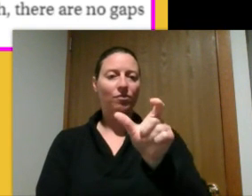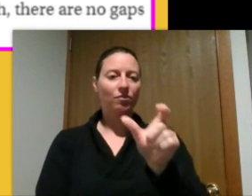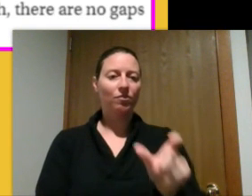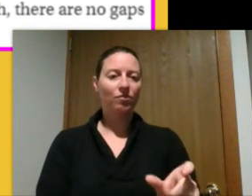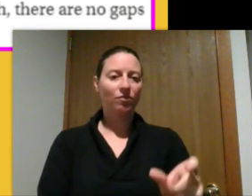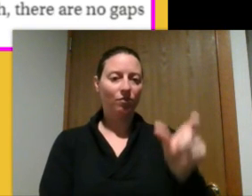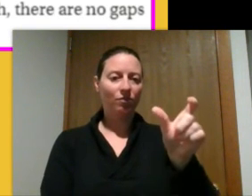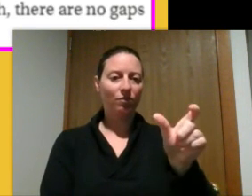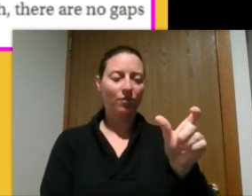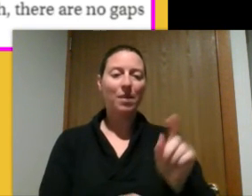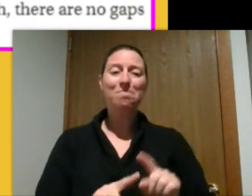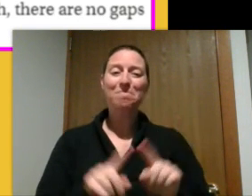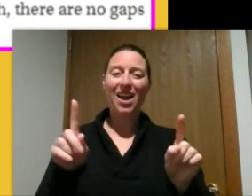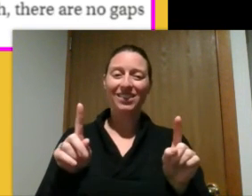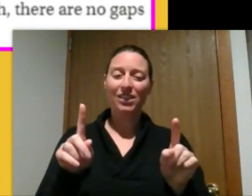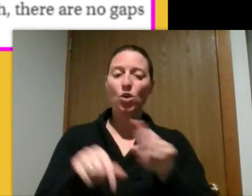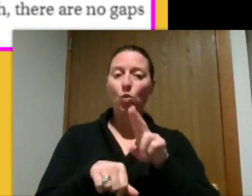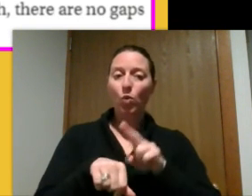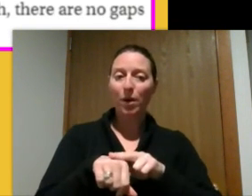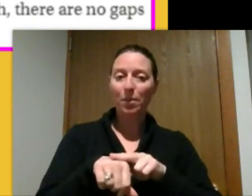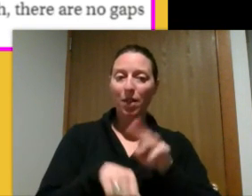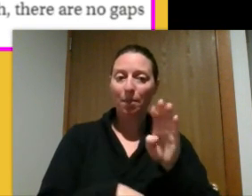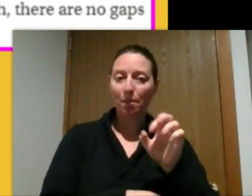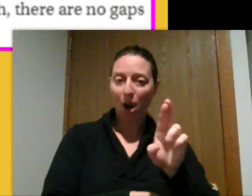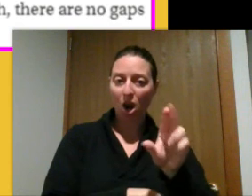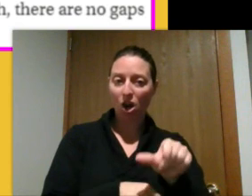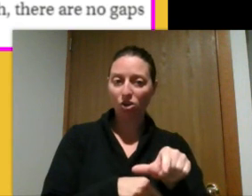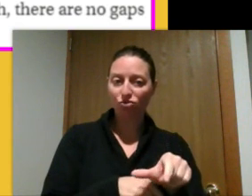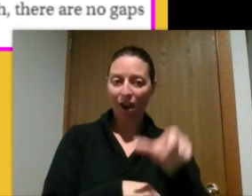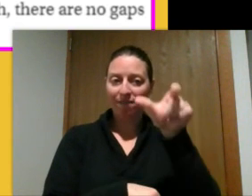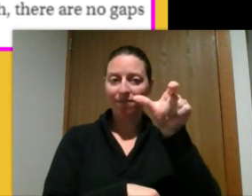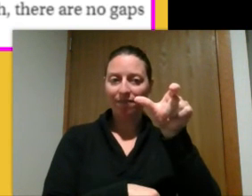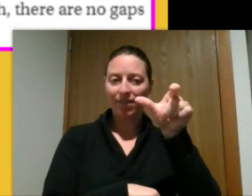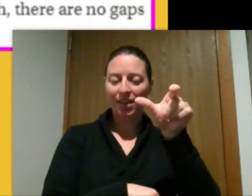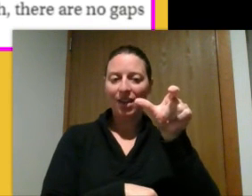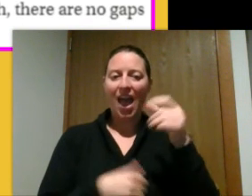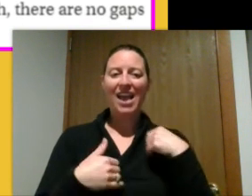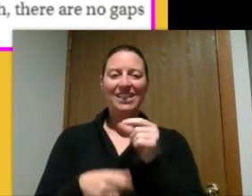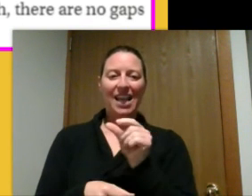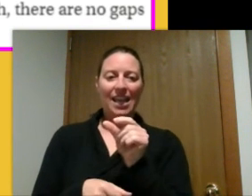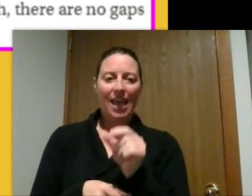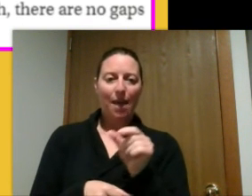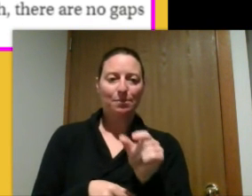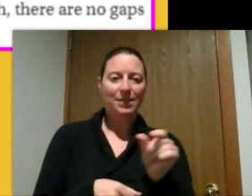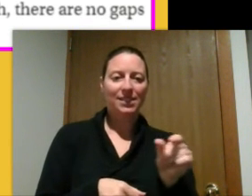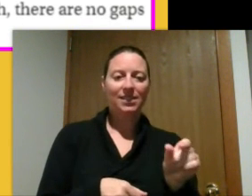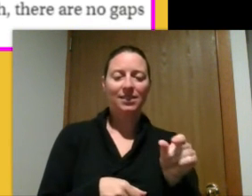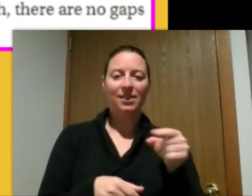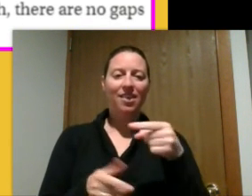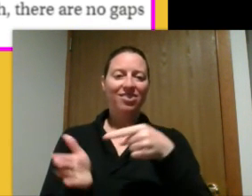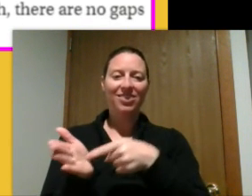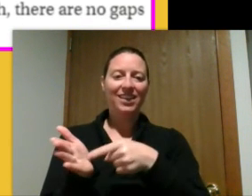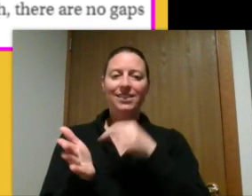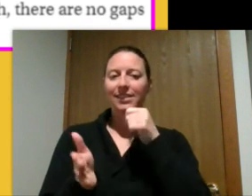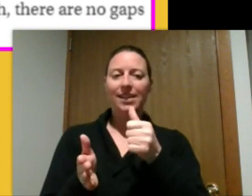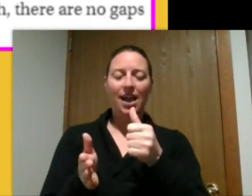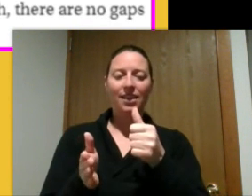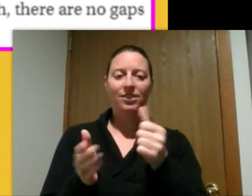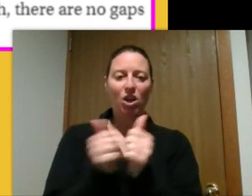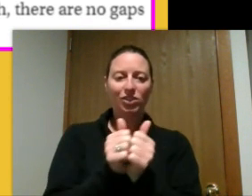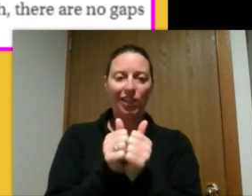Unlike a bar graph, though, there are no gaps in between the intervals on the histogram.